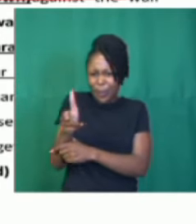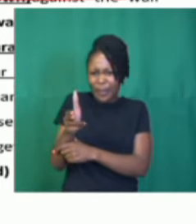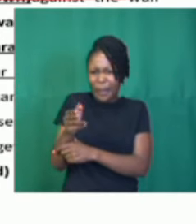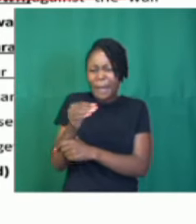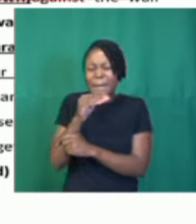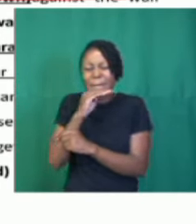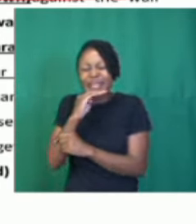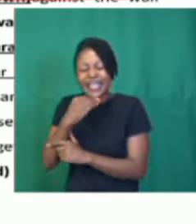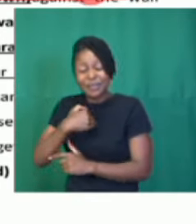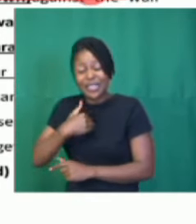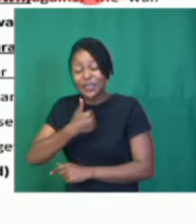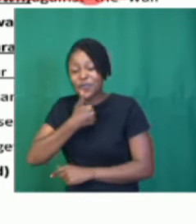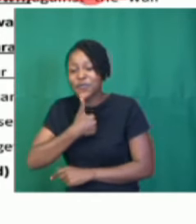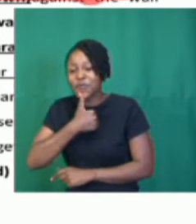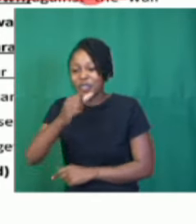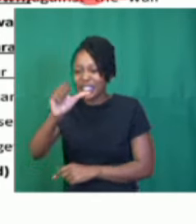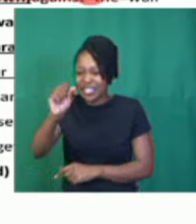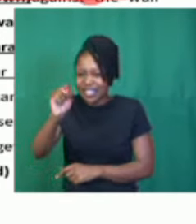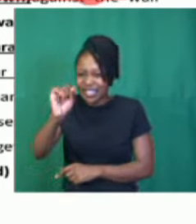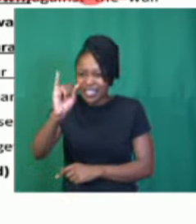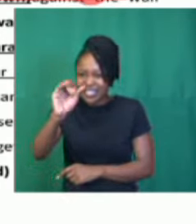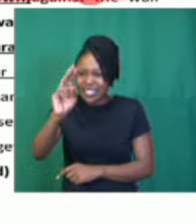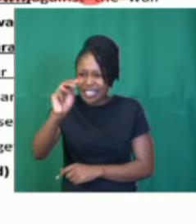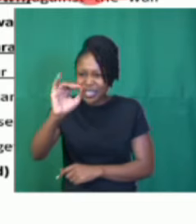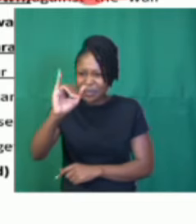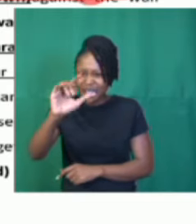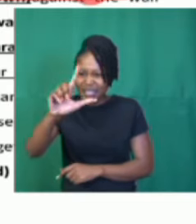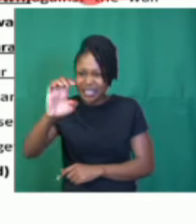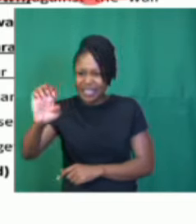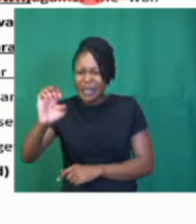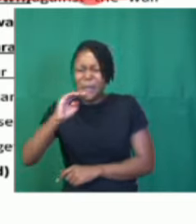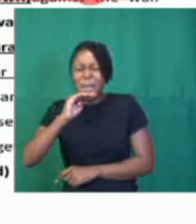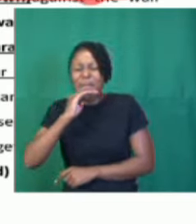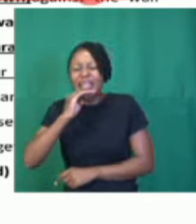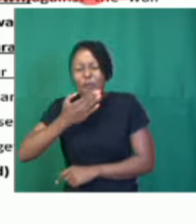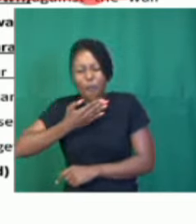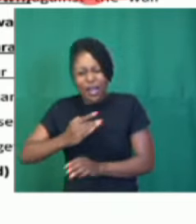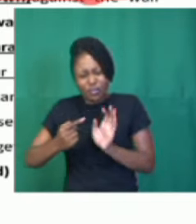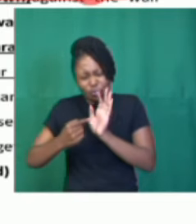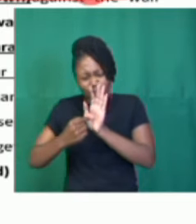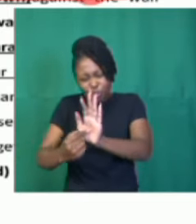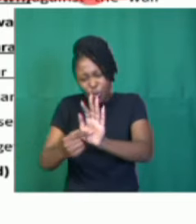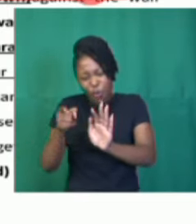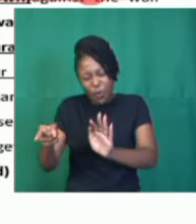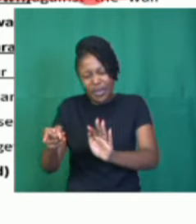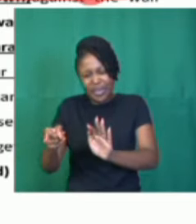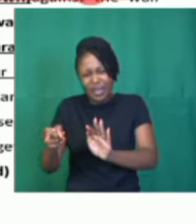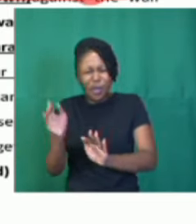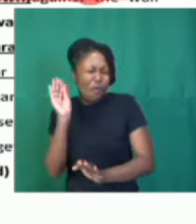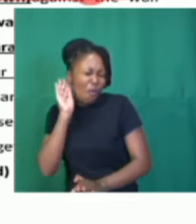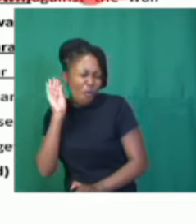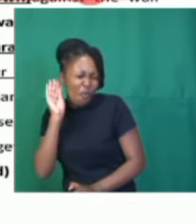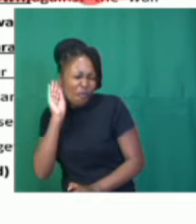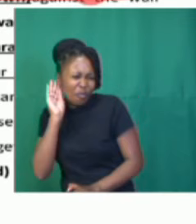there. That use of the simile there is showing intensity. It allows you as the reader to actually hear how